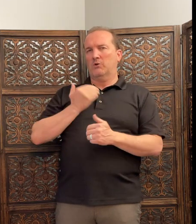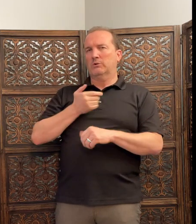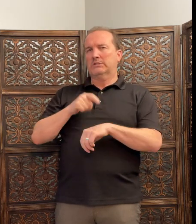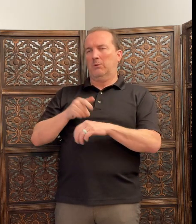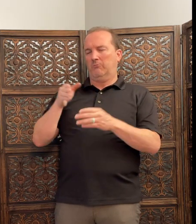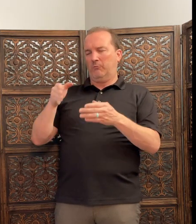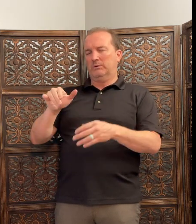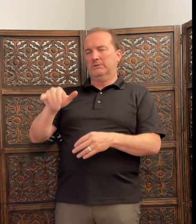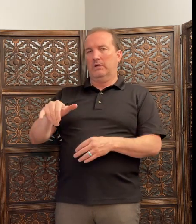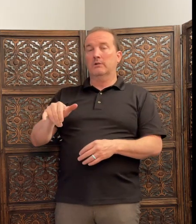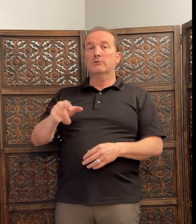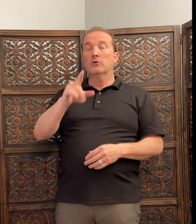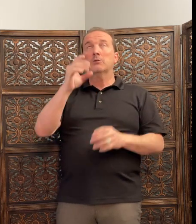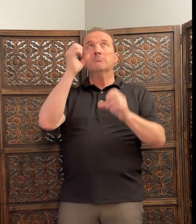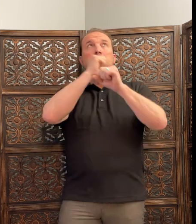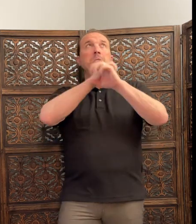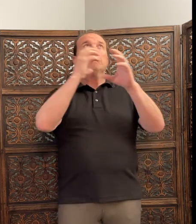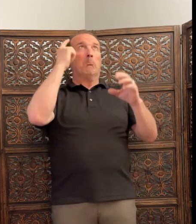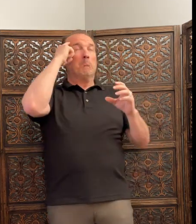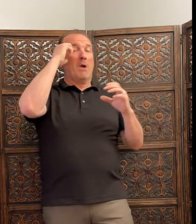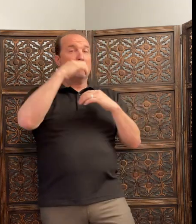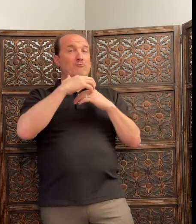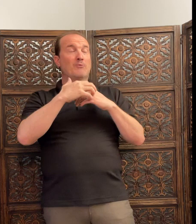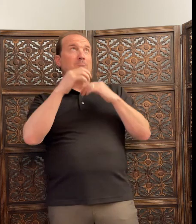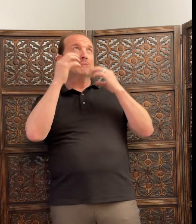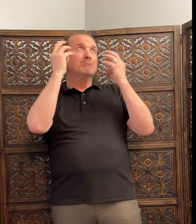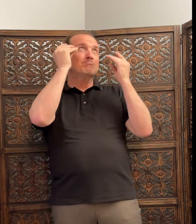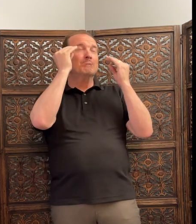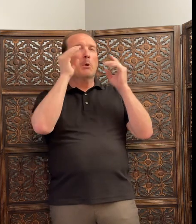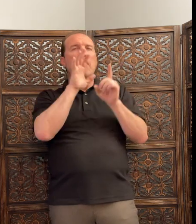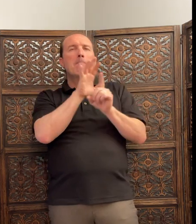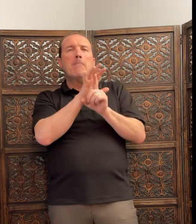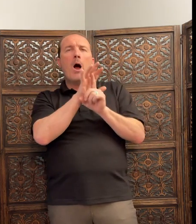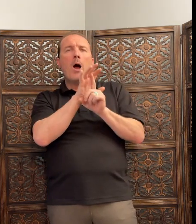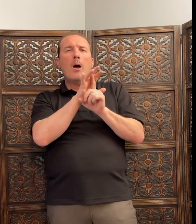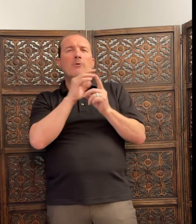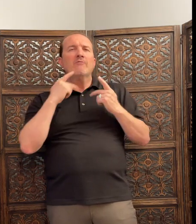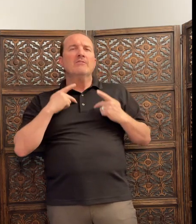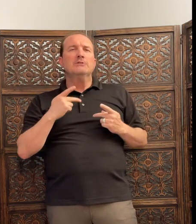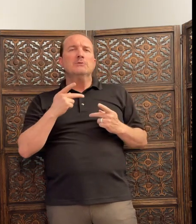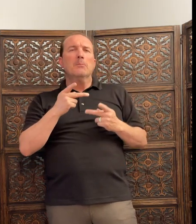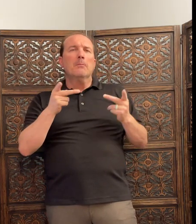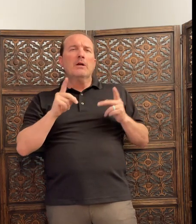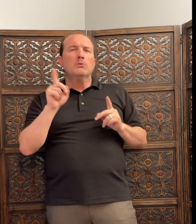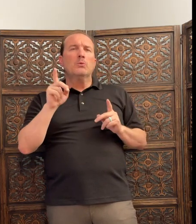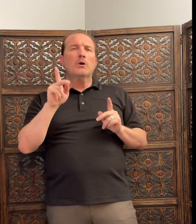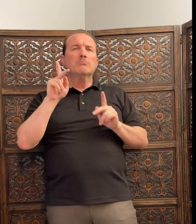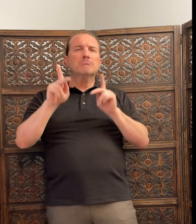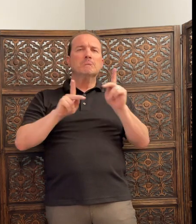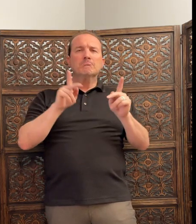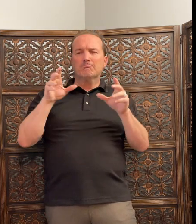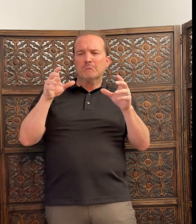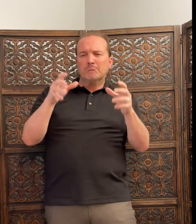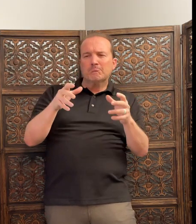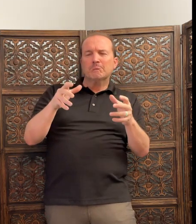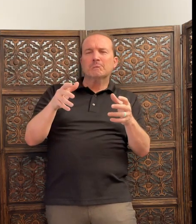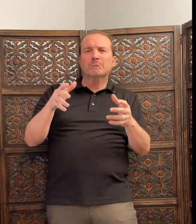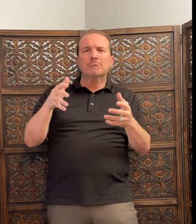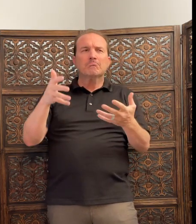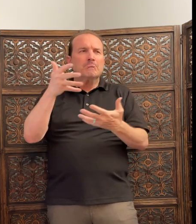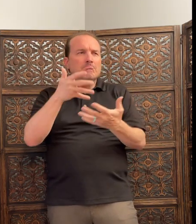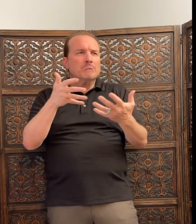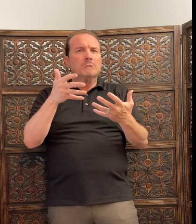So take a moment and imagine in your mind grapes a popular physical place where folks gather. Think of a place